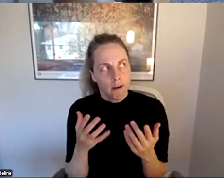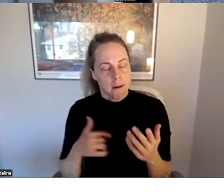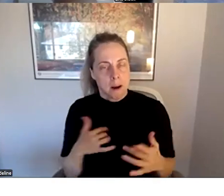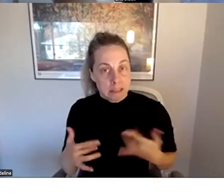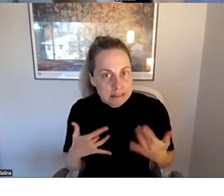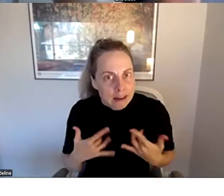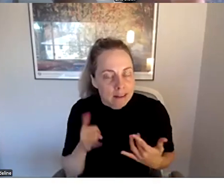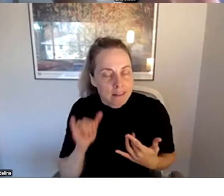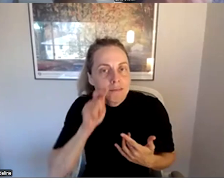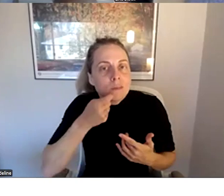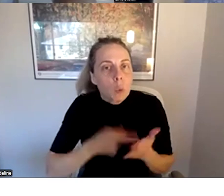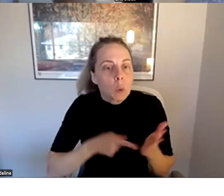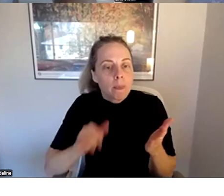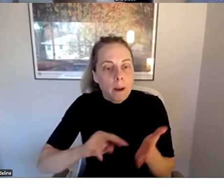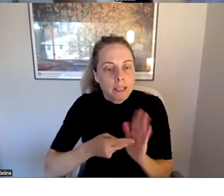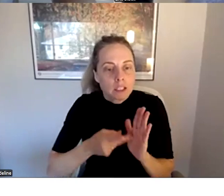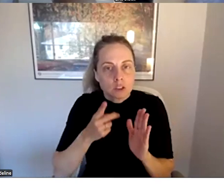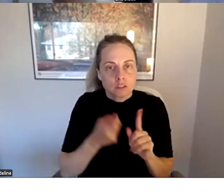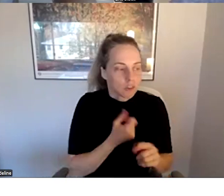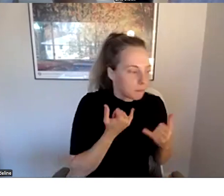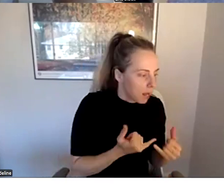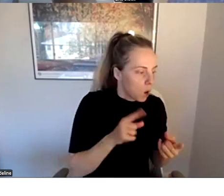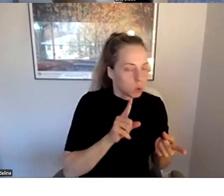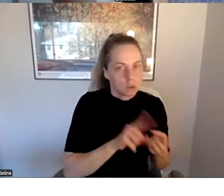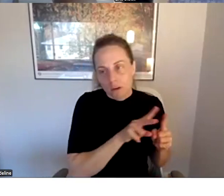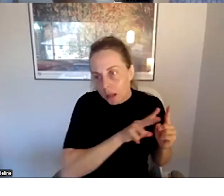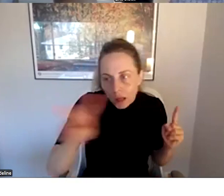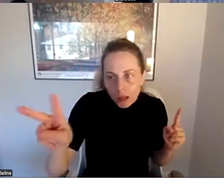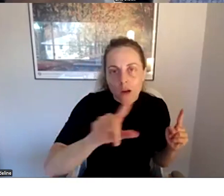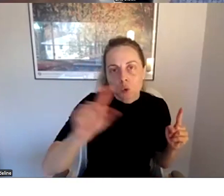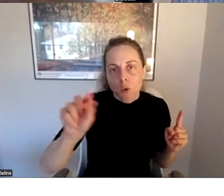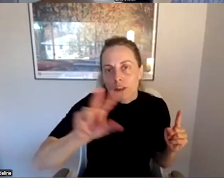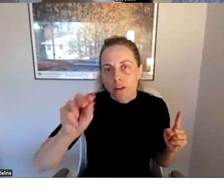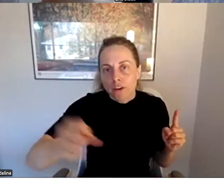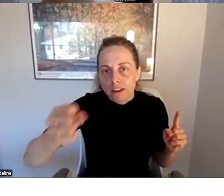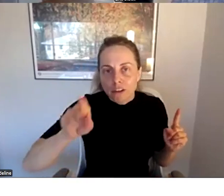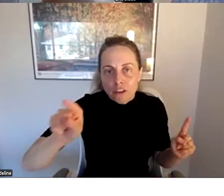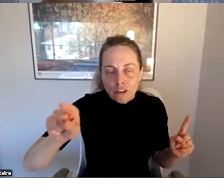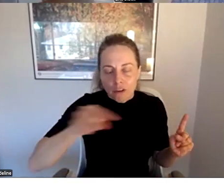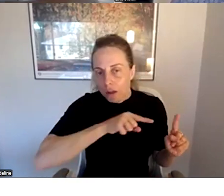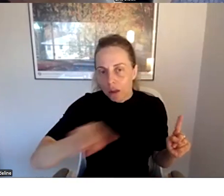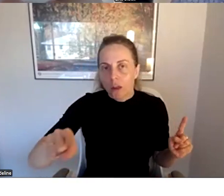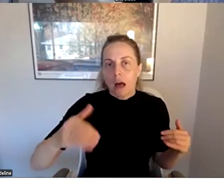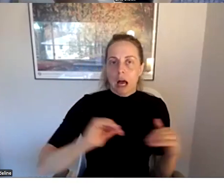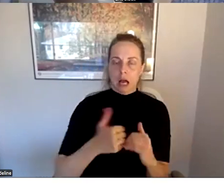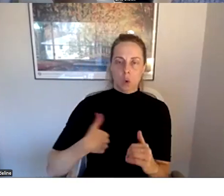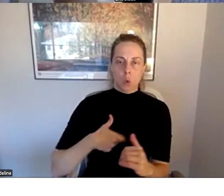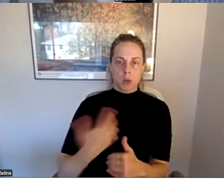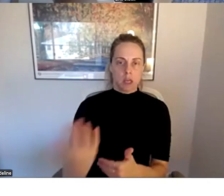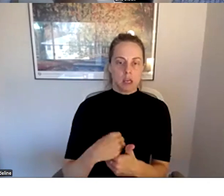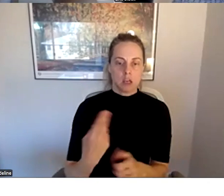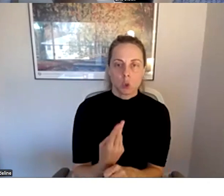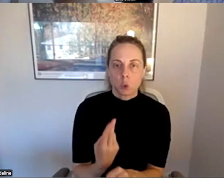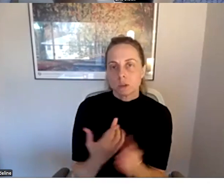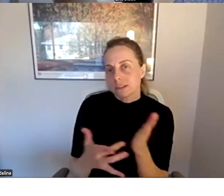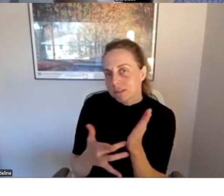for us when I go out between now and 2030 and think about the utilization of technology